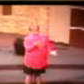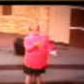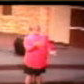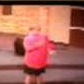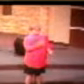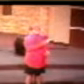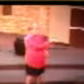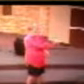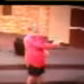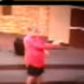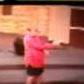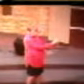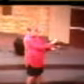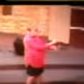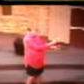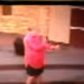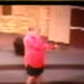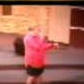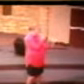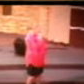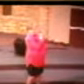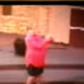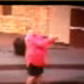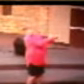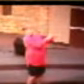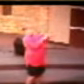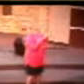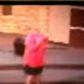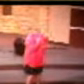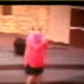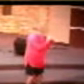"You will receive power."